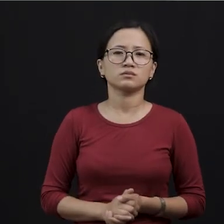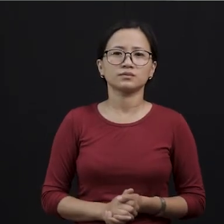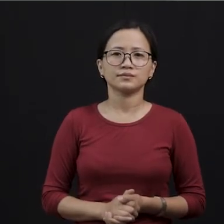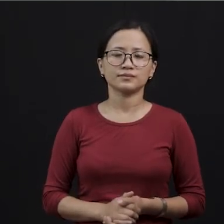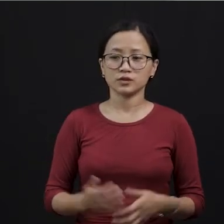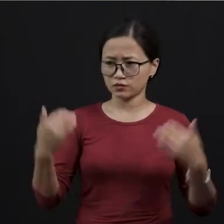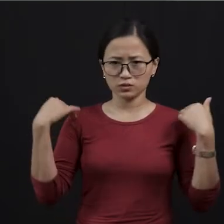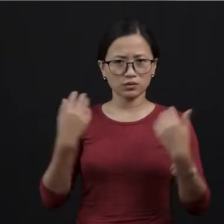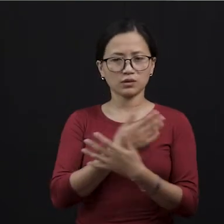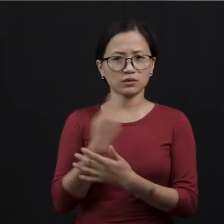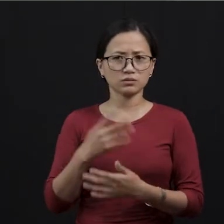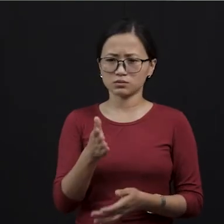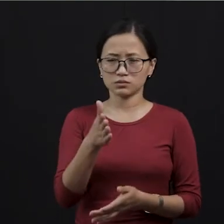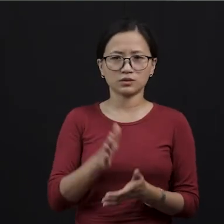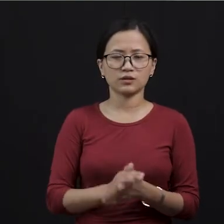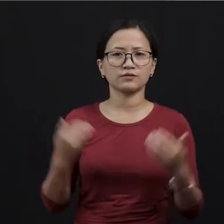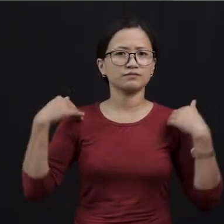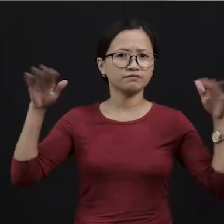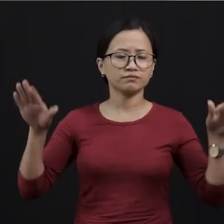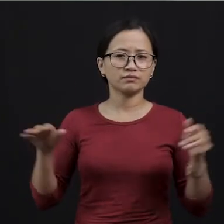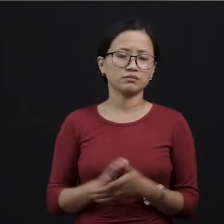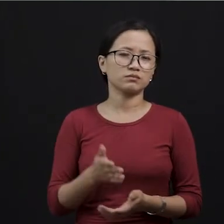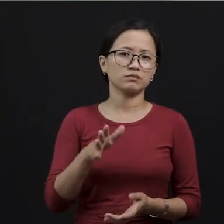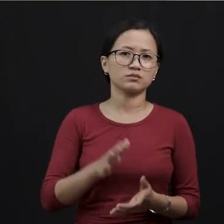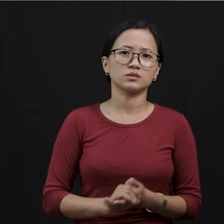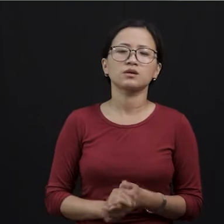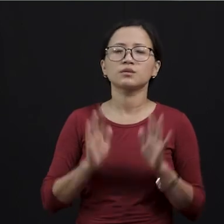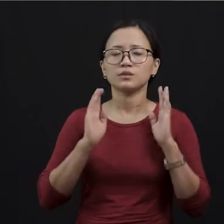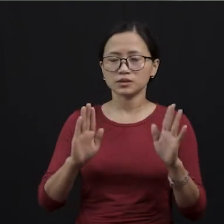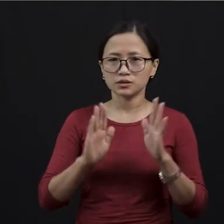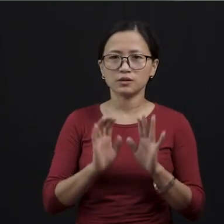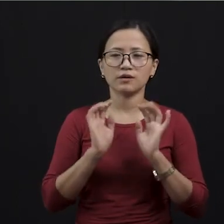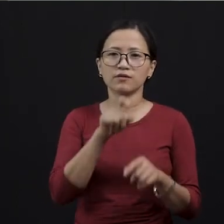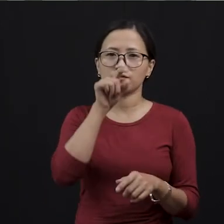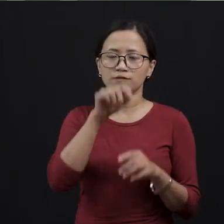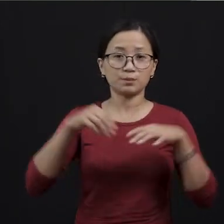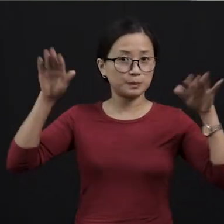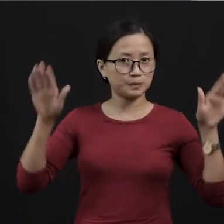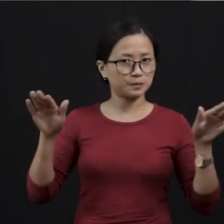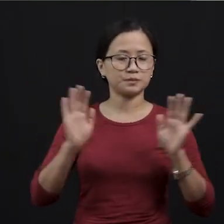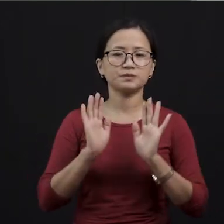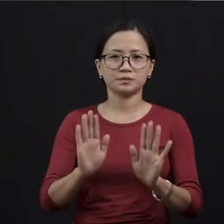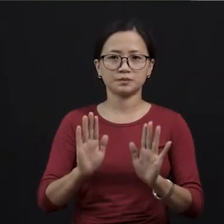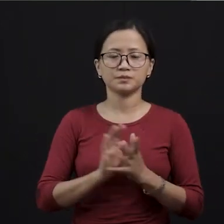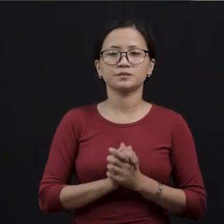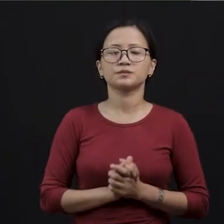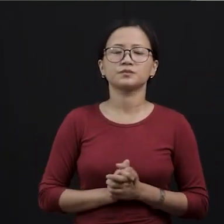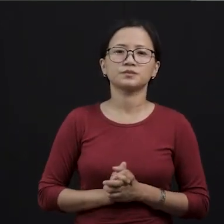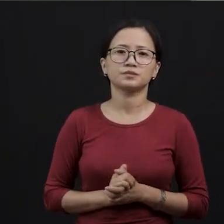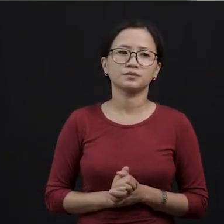wings. That is an adaptation. The wings is an adaptation of birds, like that, okay?